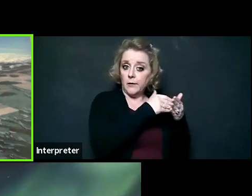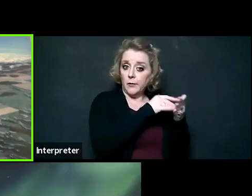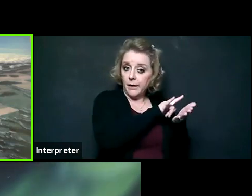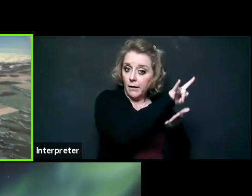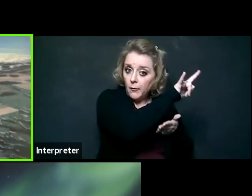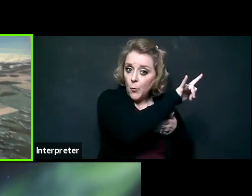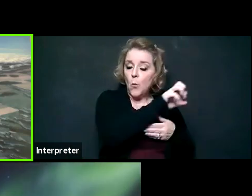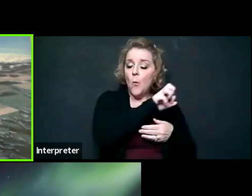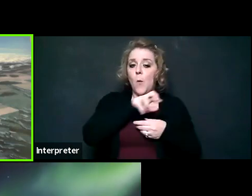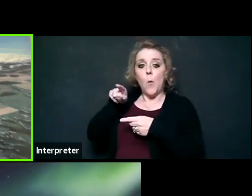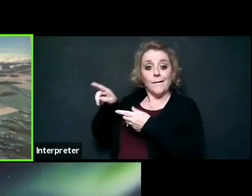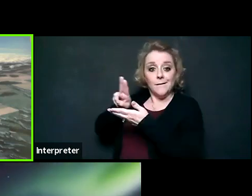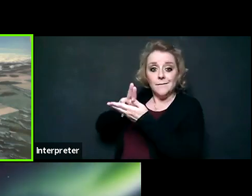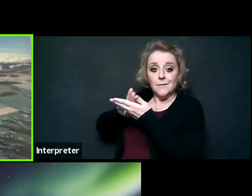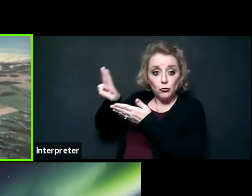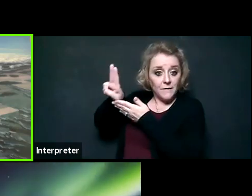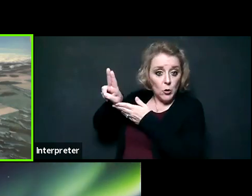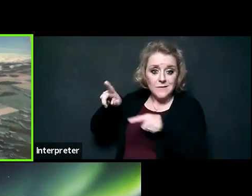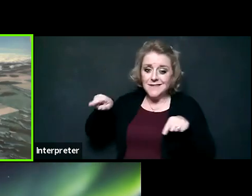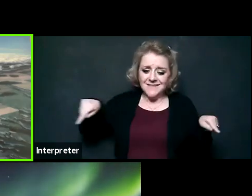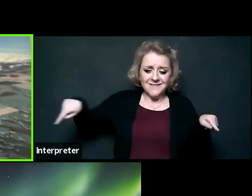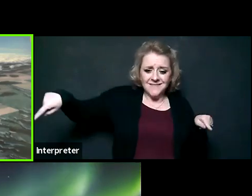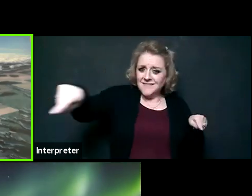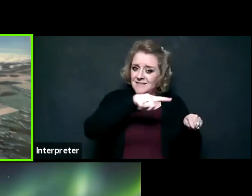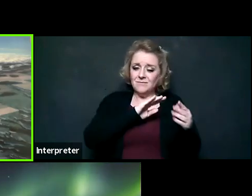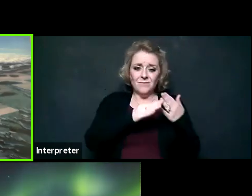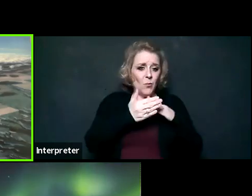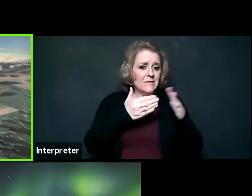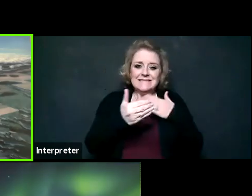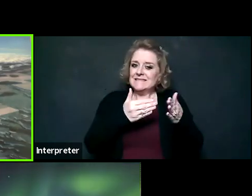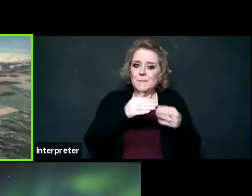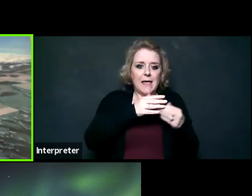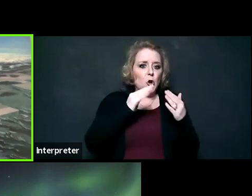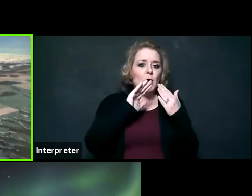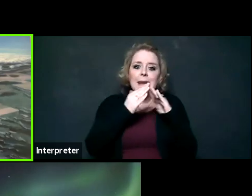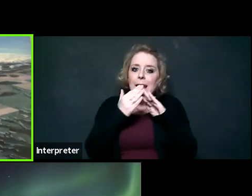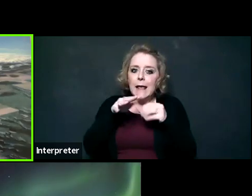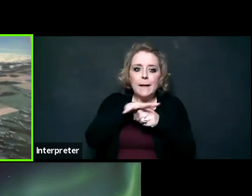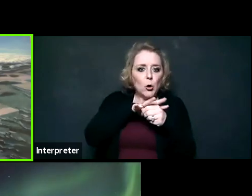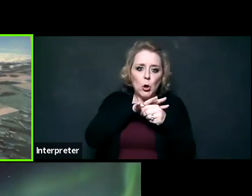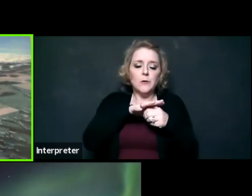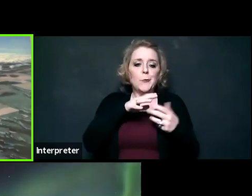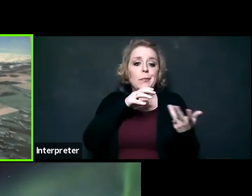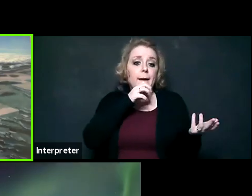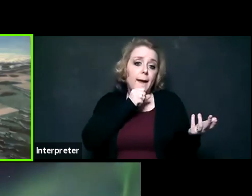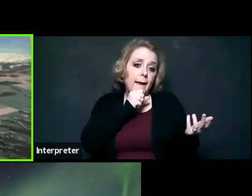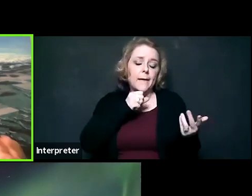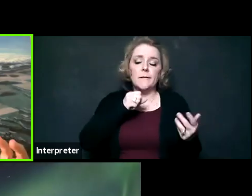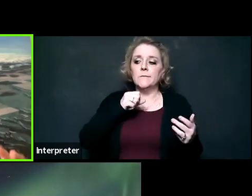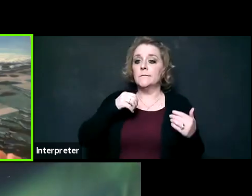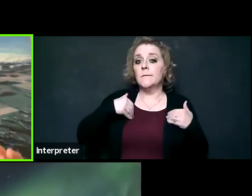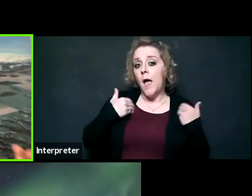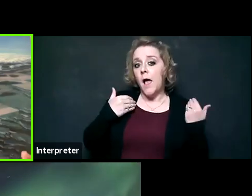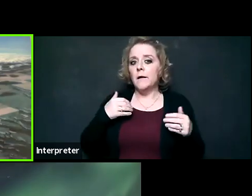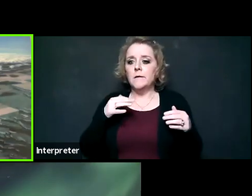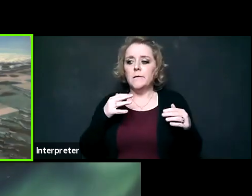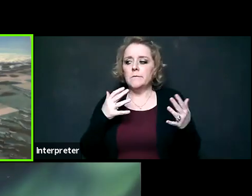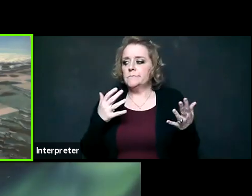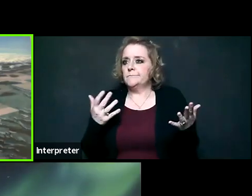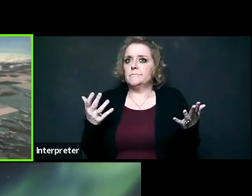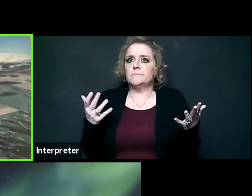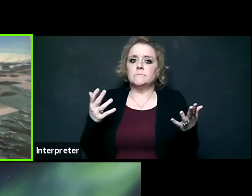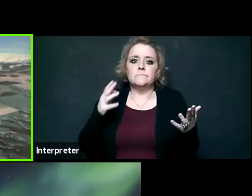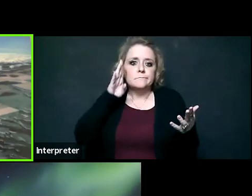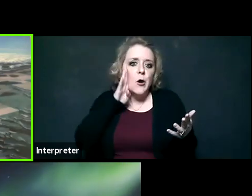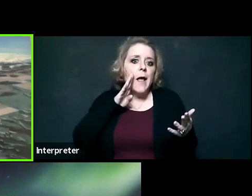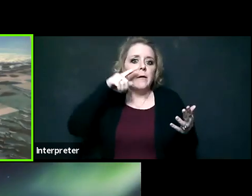care. And so age, whether they're young, old,